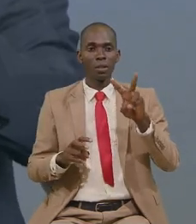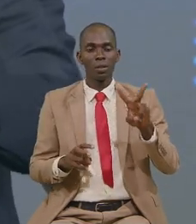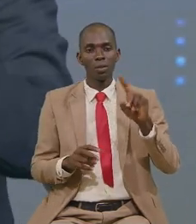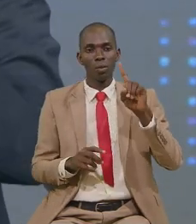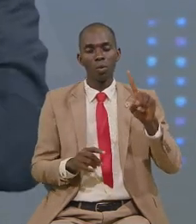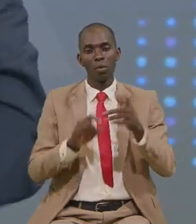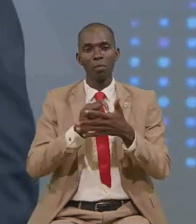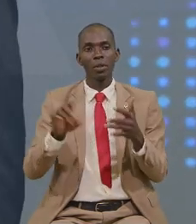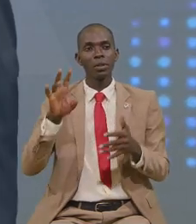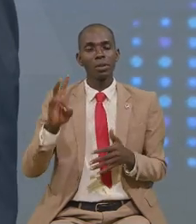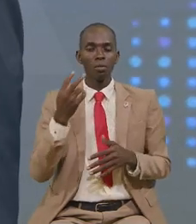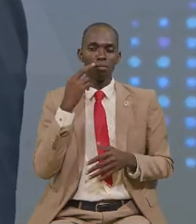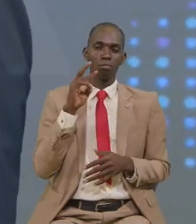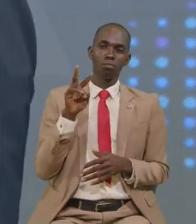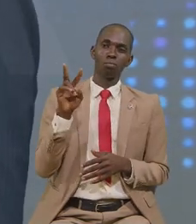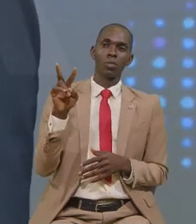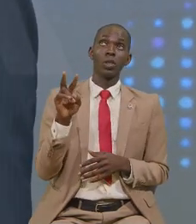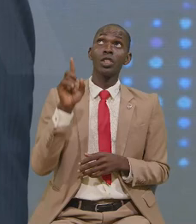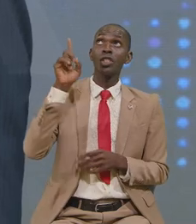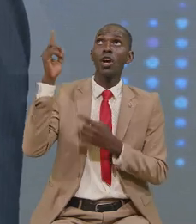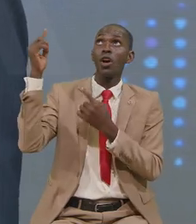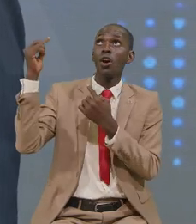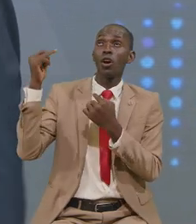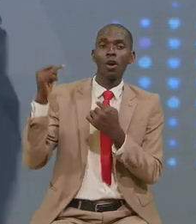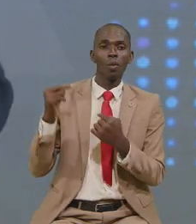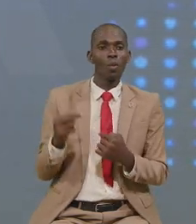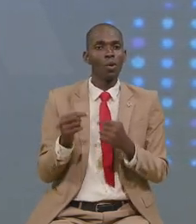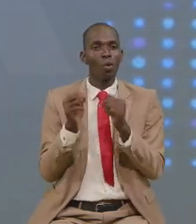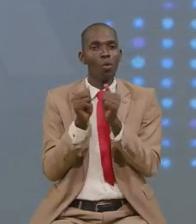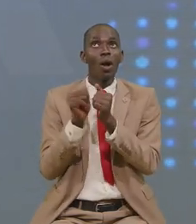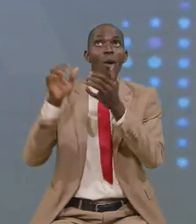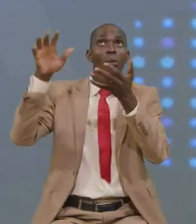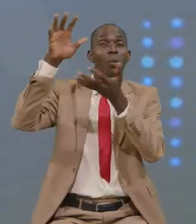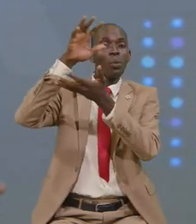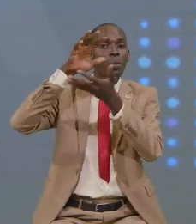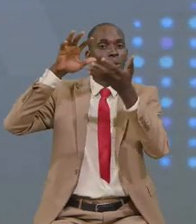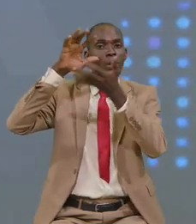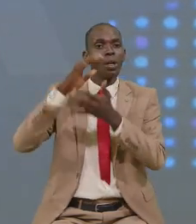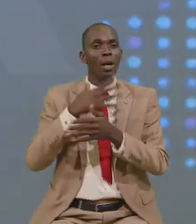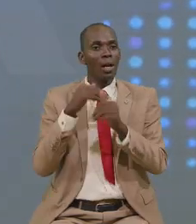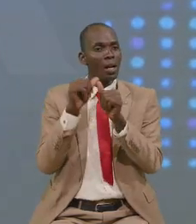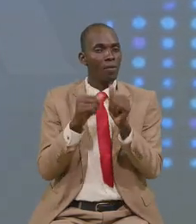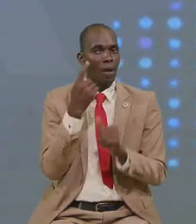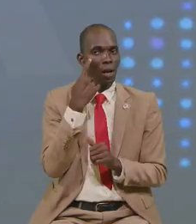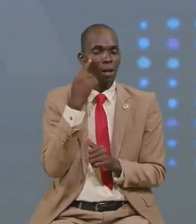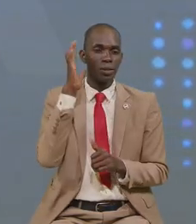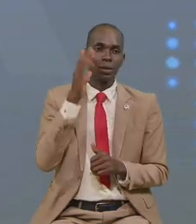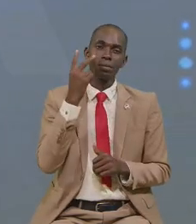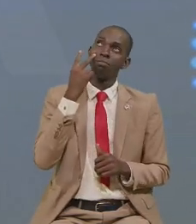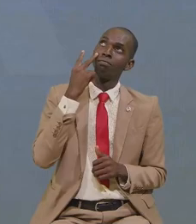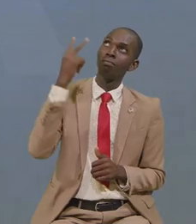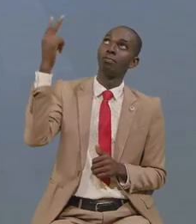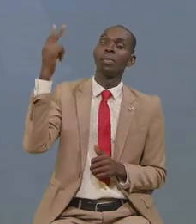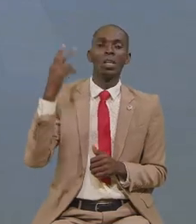7, behold, he cometh with clouds, and every eye shall see him, and